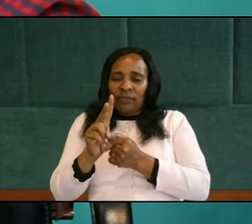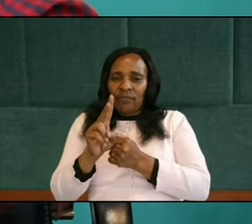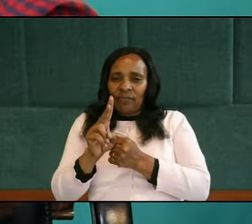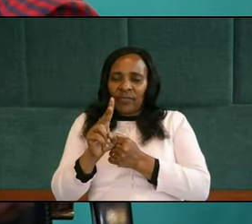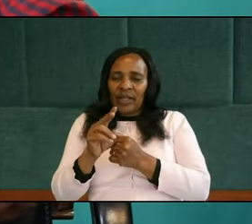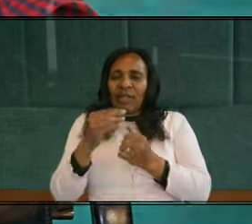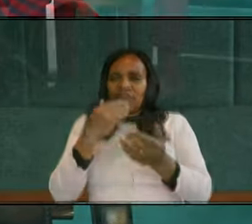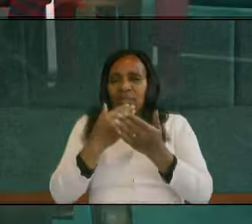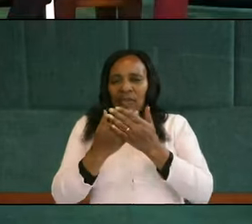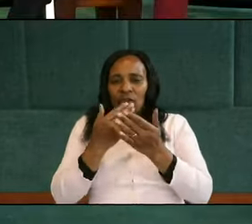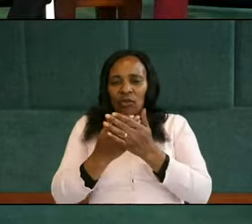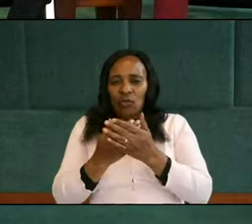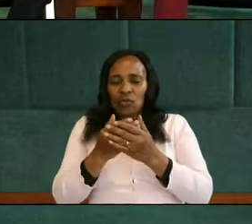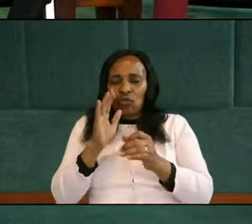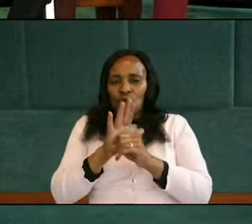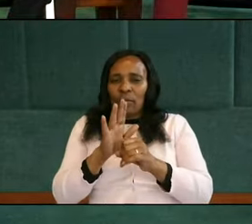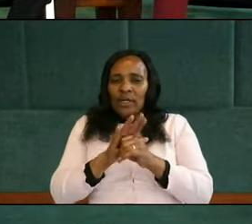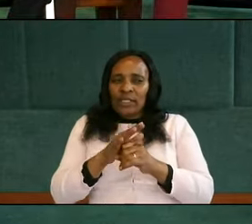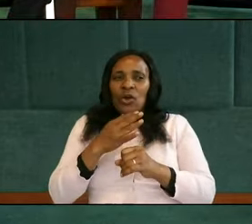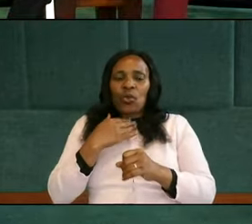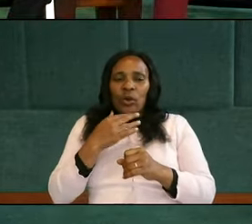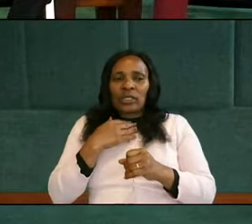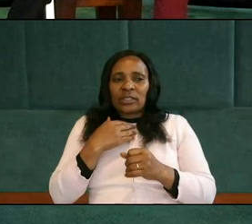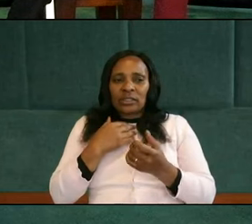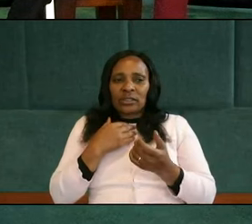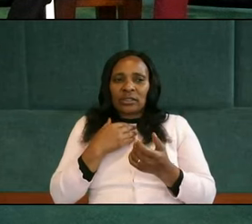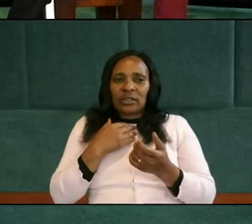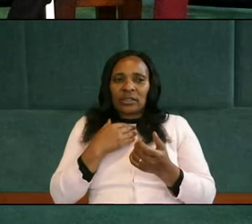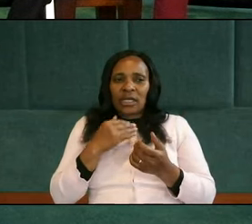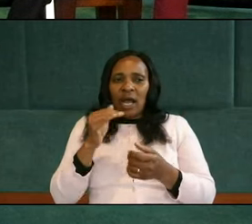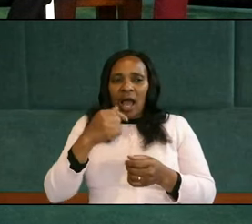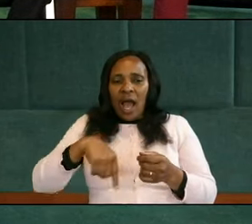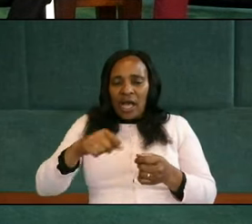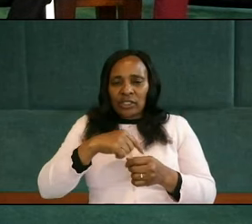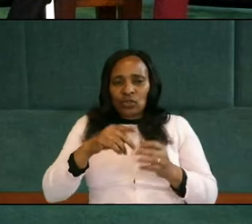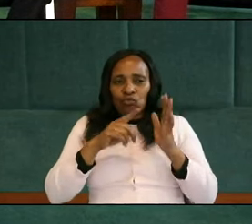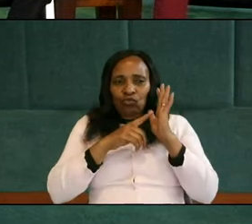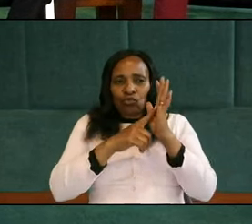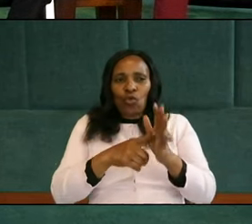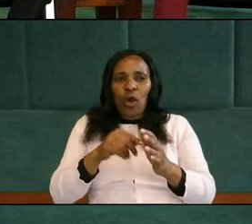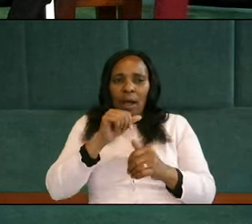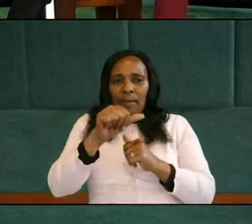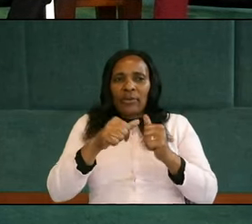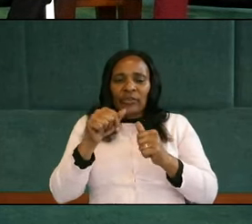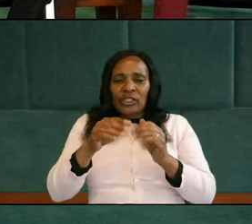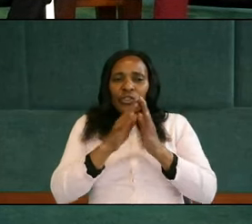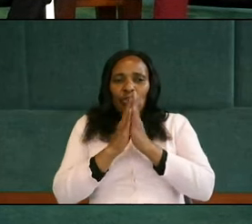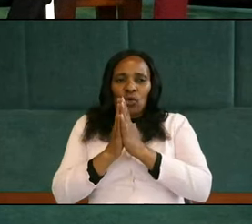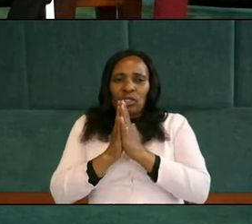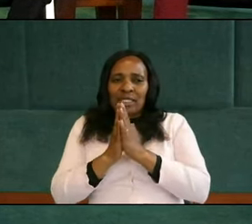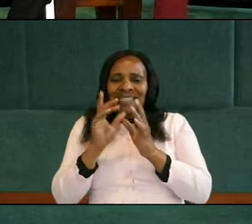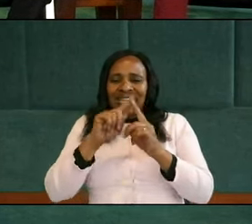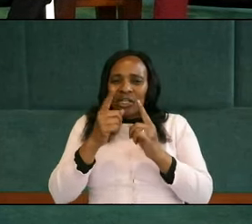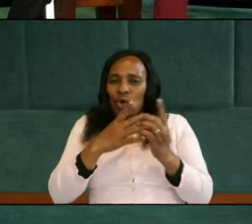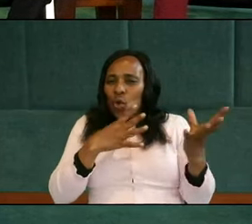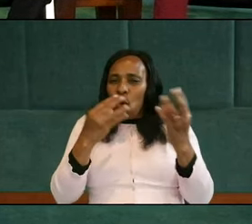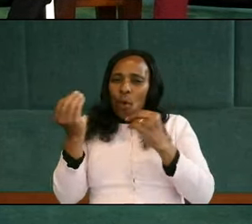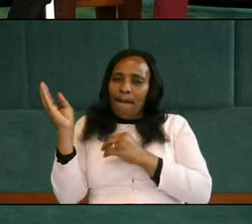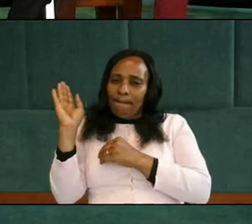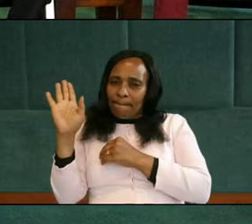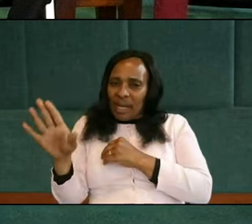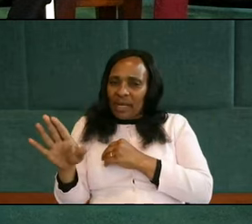much for that, Silas. So I just want for us to reflect on the story, and let's just go back.